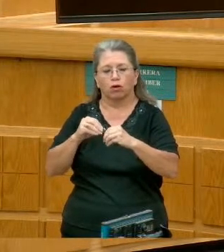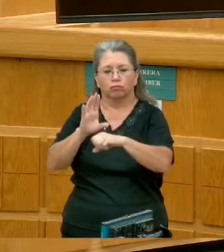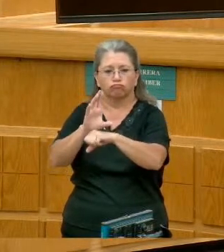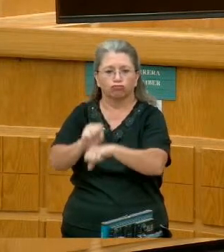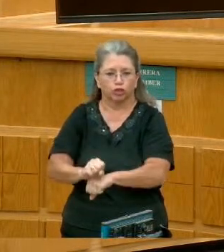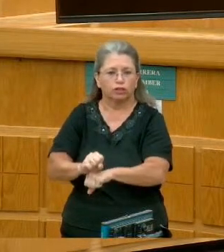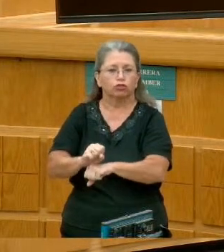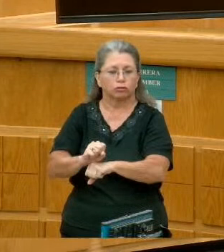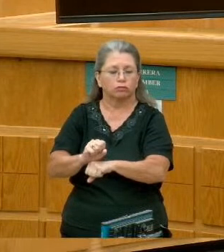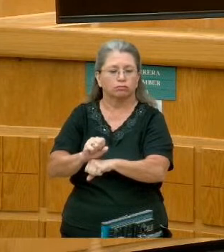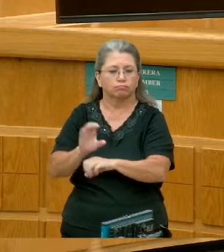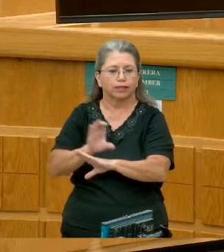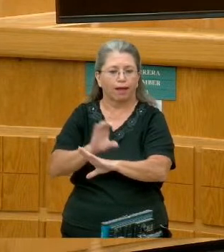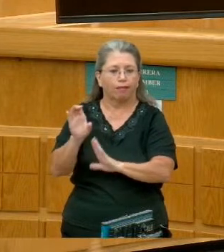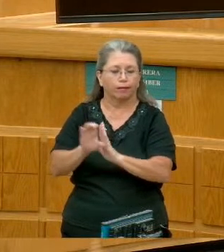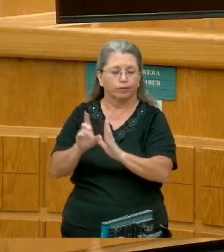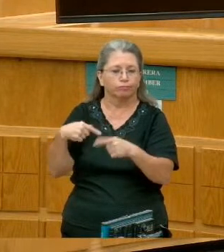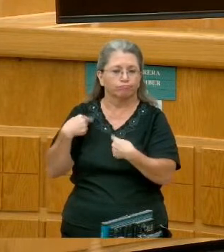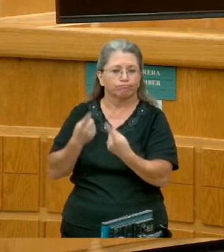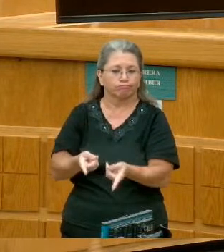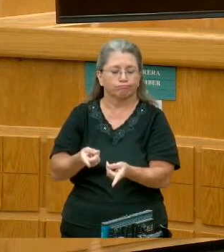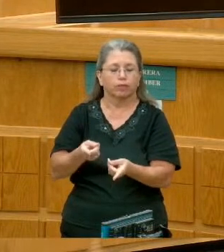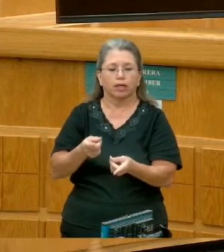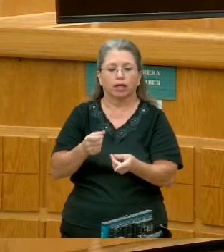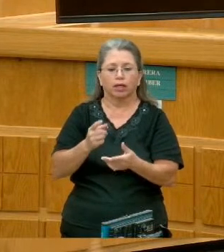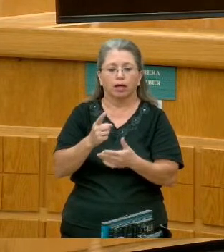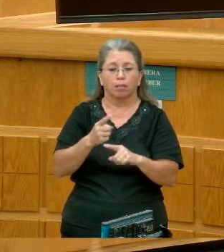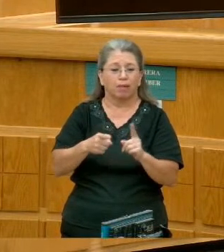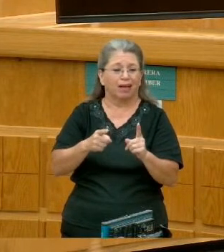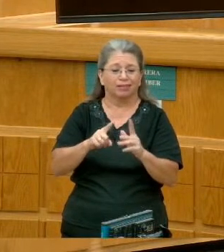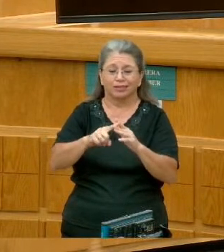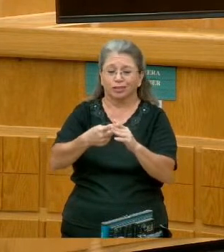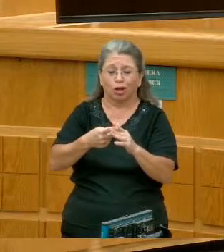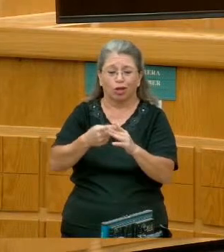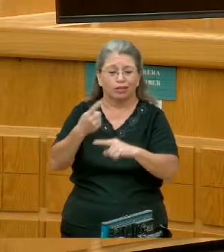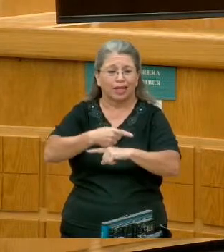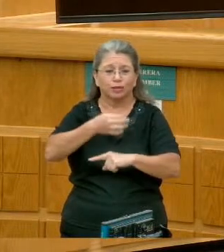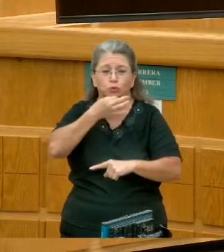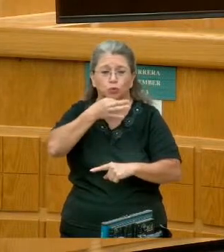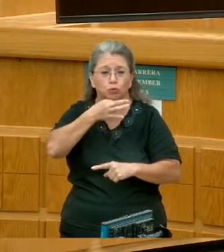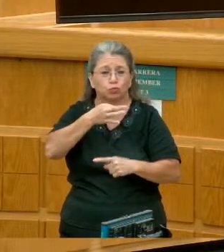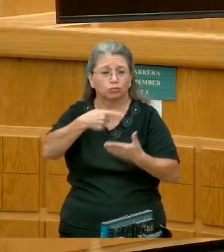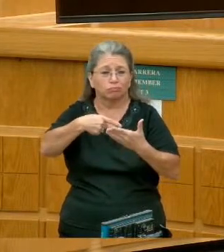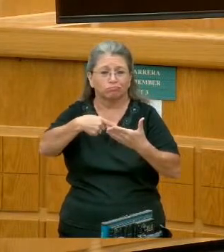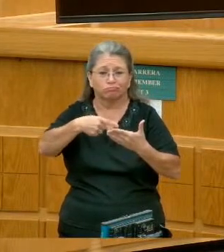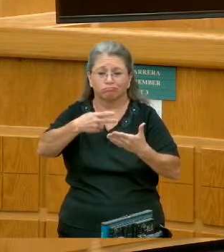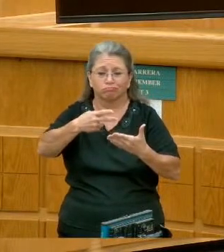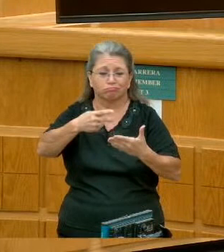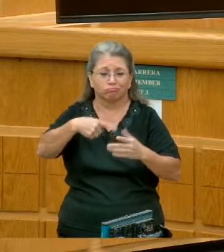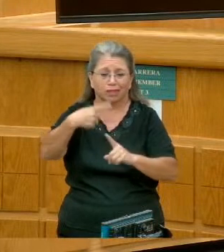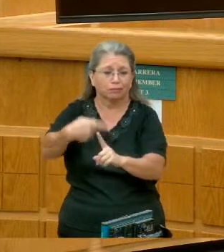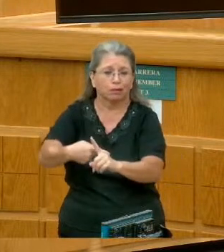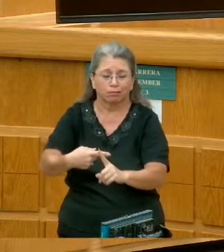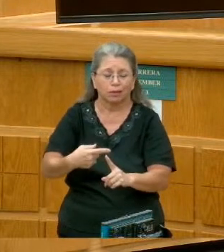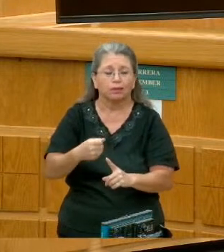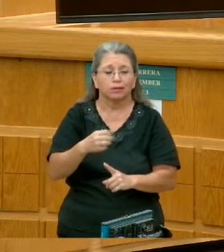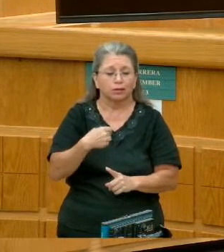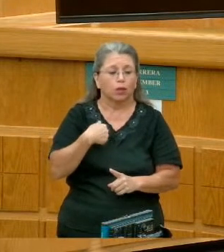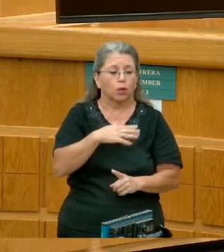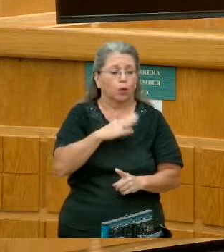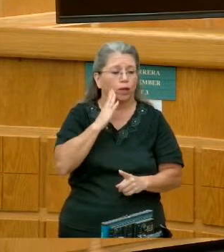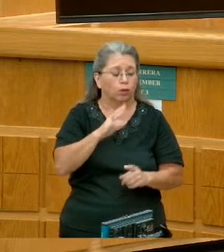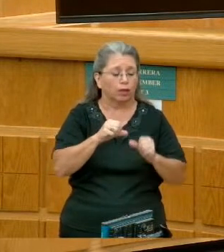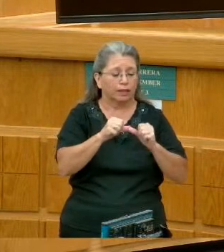their start-up dates are just right around the corner. And so we'll continue to work with the superintendents